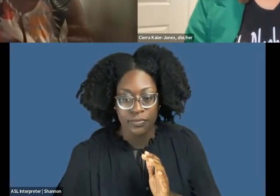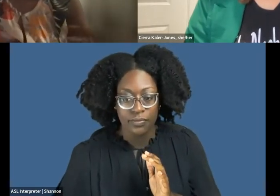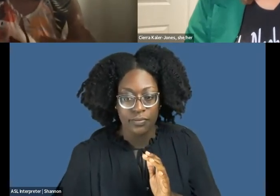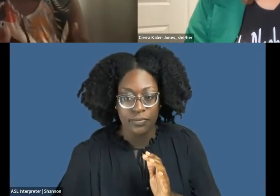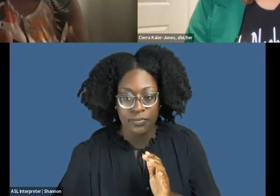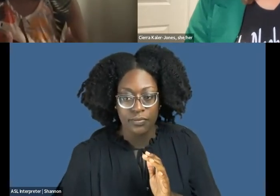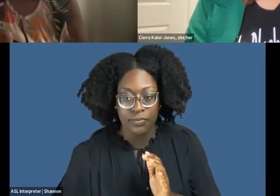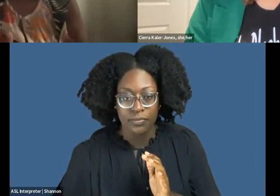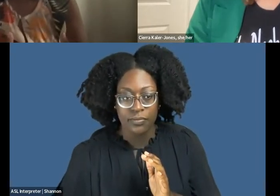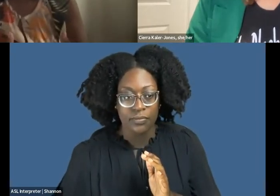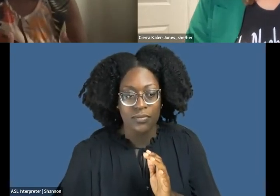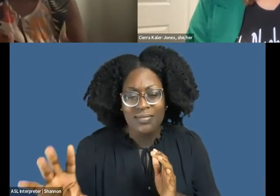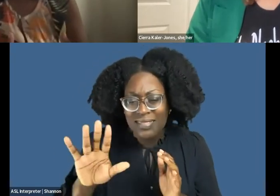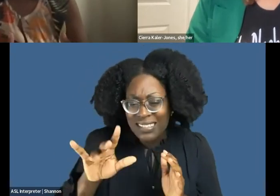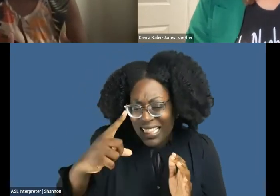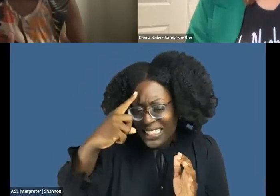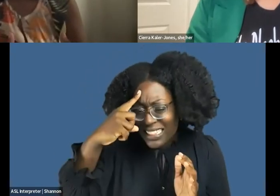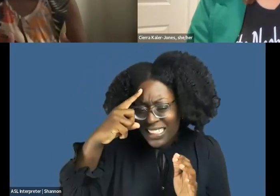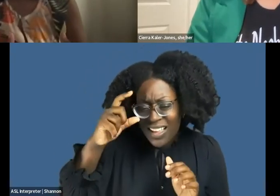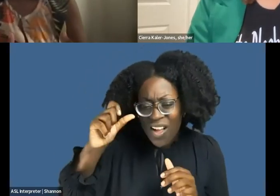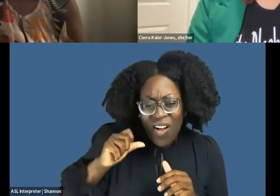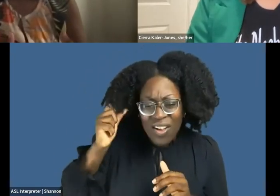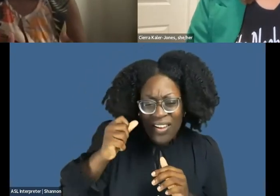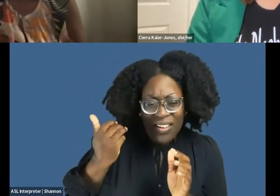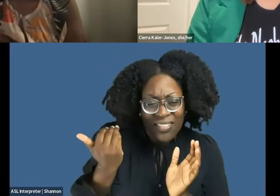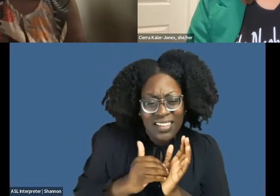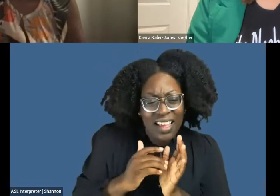I think your audio went out just a little bit again.